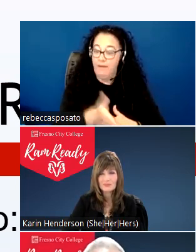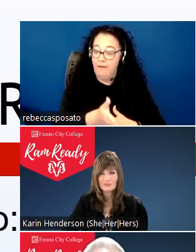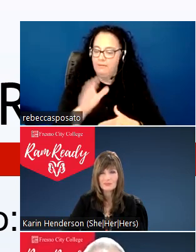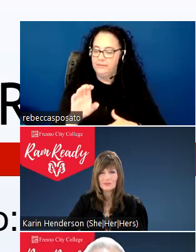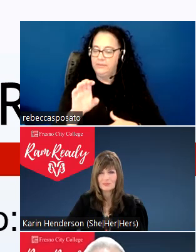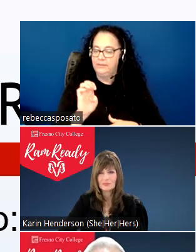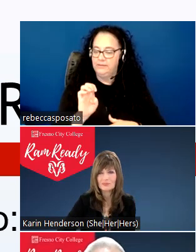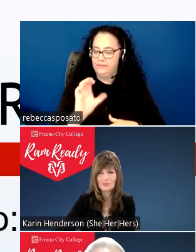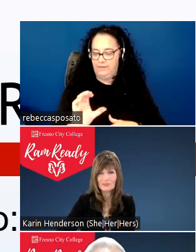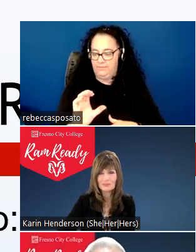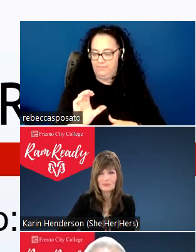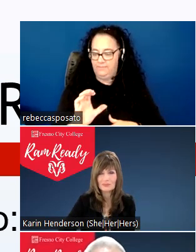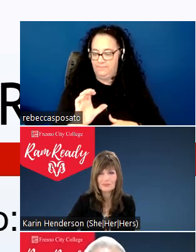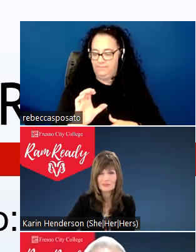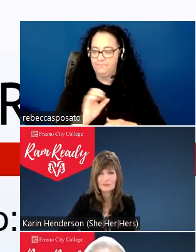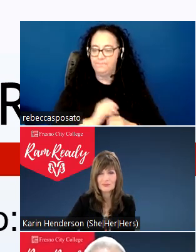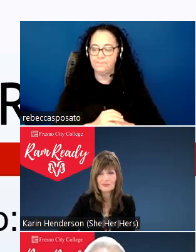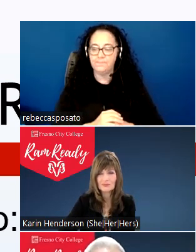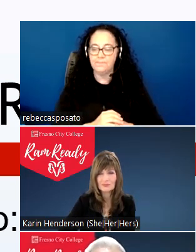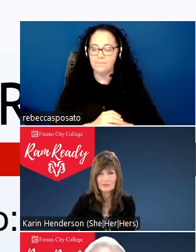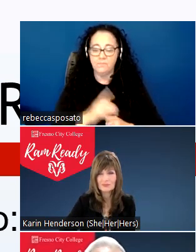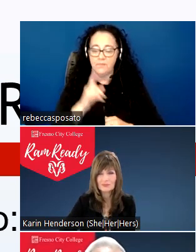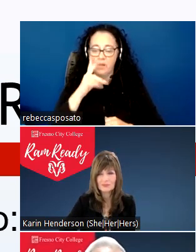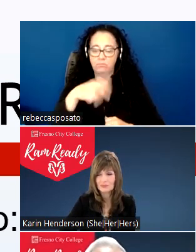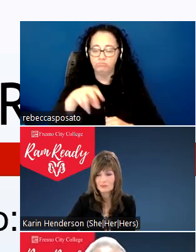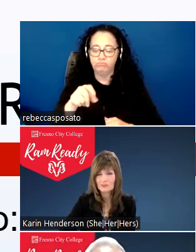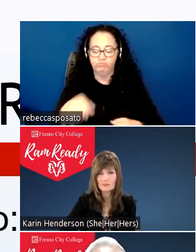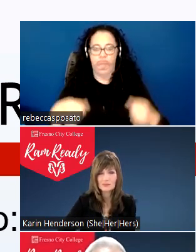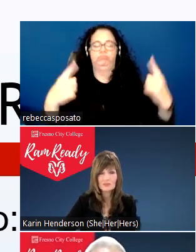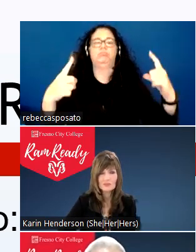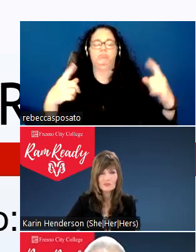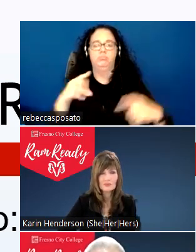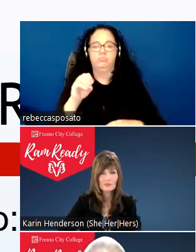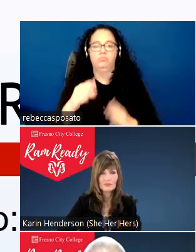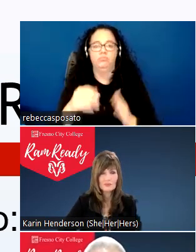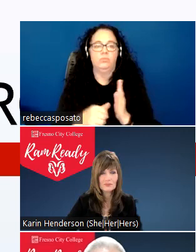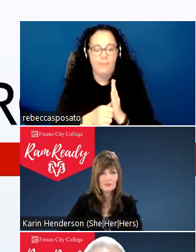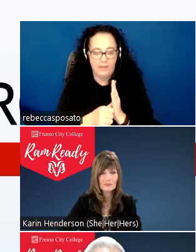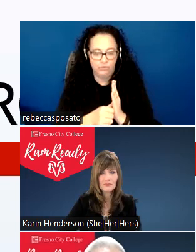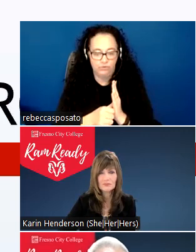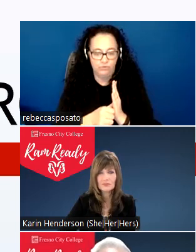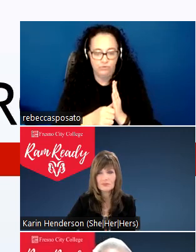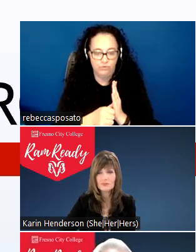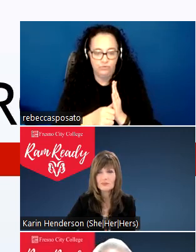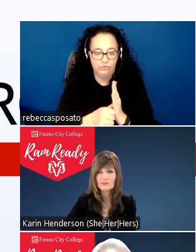www.fresnocitycollege.edu/CEC. And it'll take you directly to our webpage.